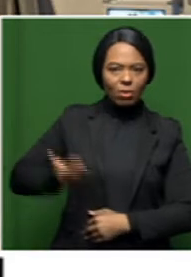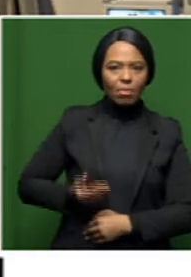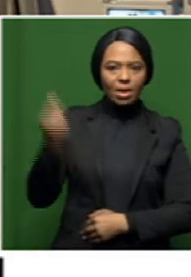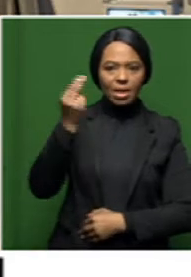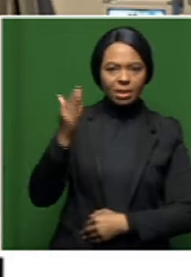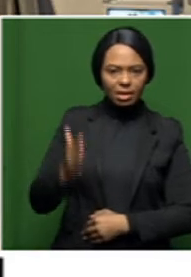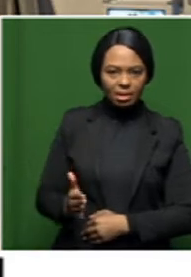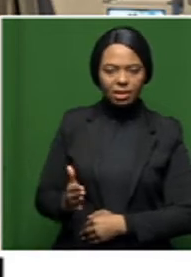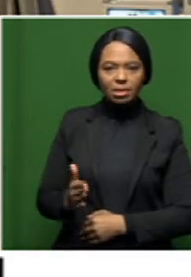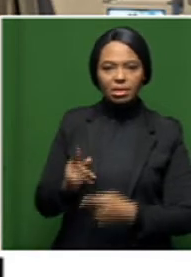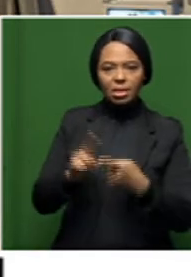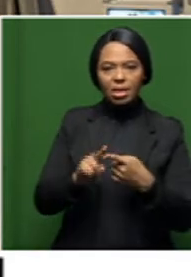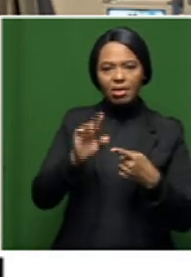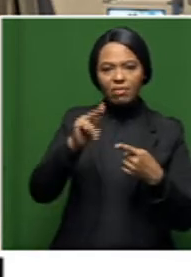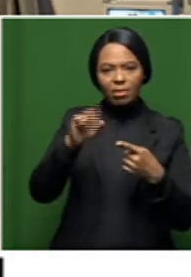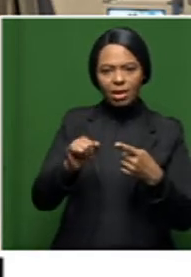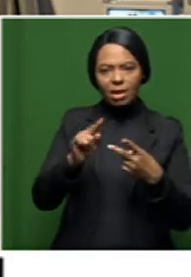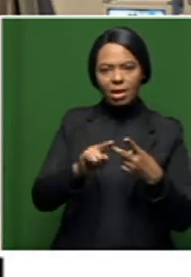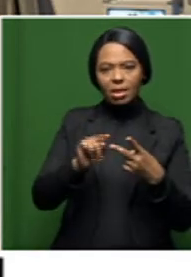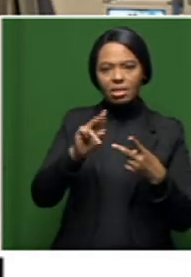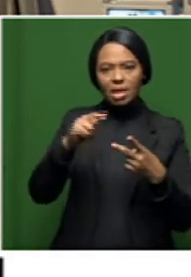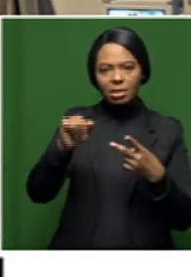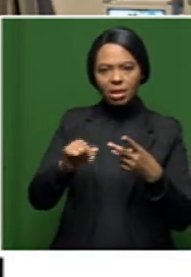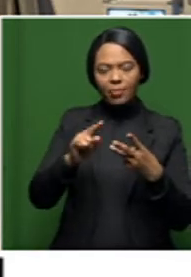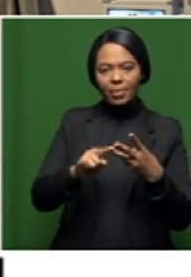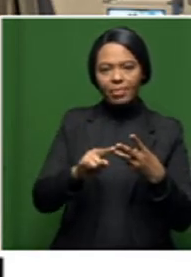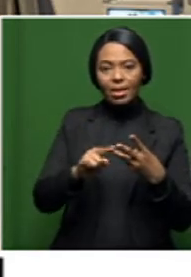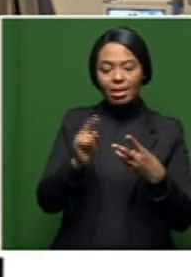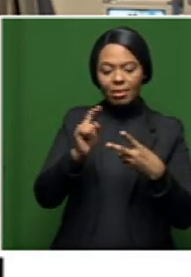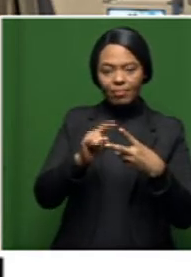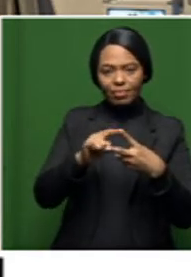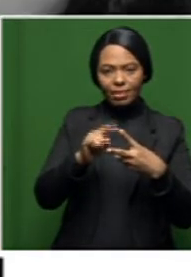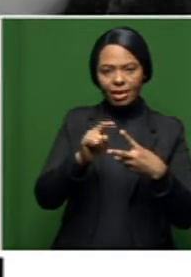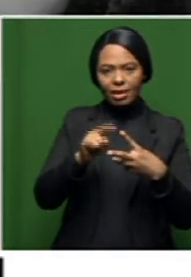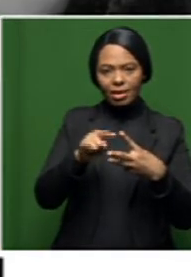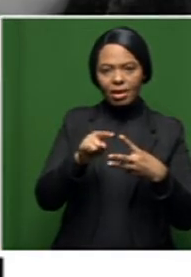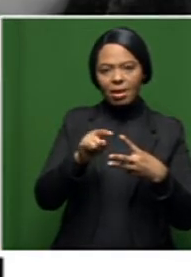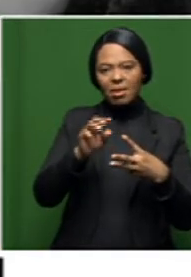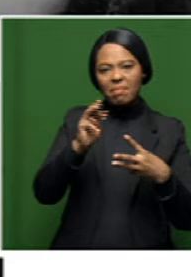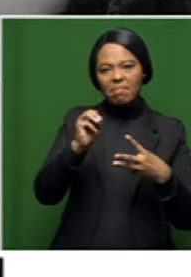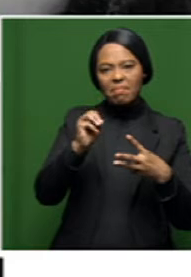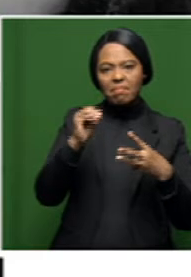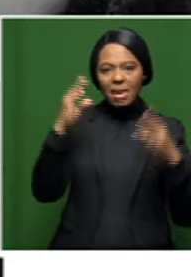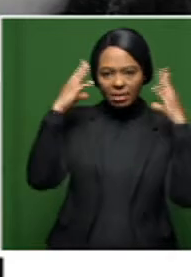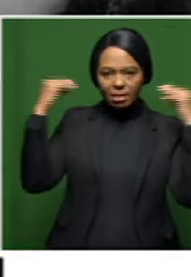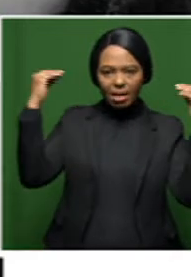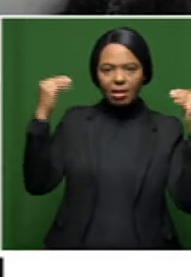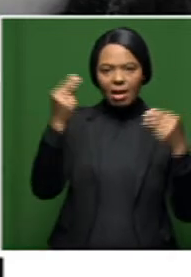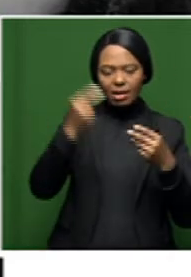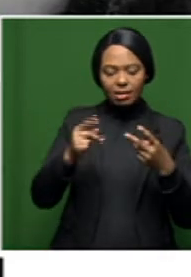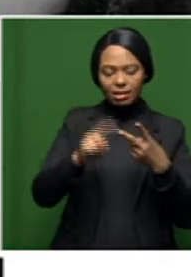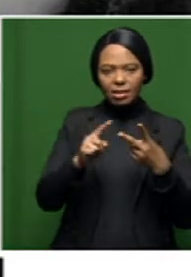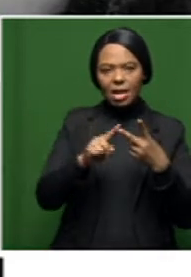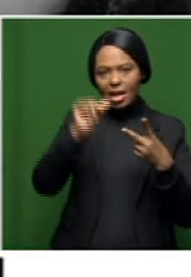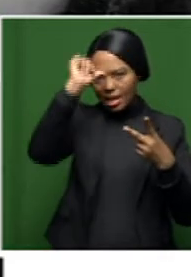Kahlo, Amrita Sher-Gil, and Irma Stern. Frida Kahlo is a Mexican artist, Amrita Sher-Gil is from India, and